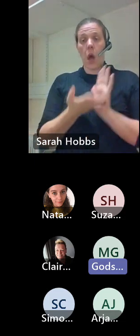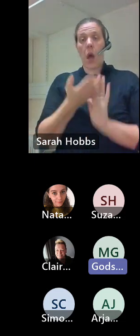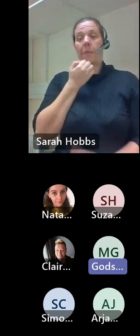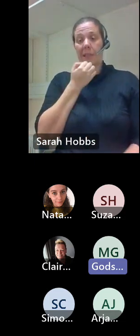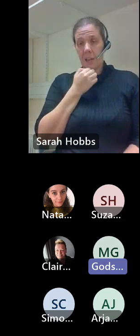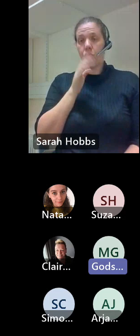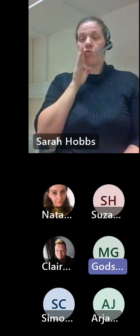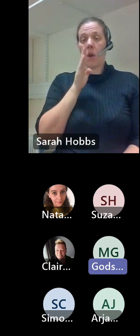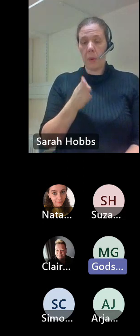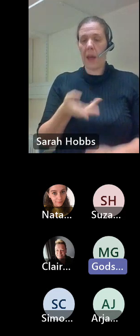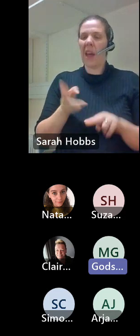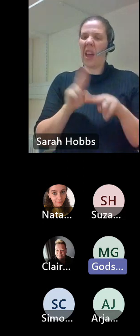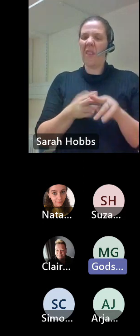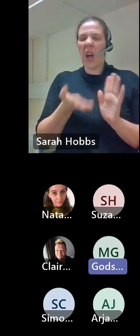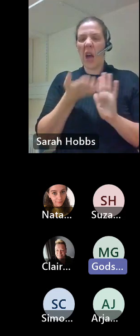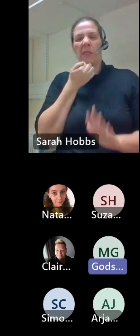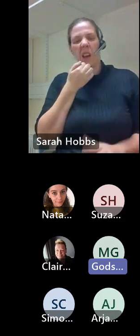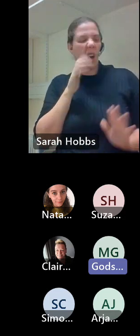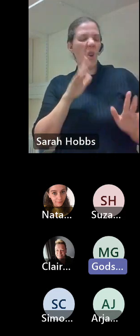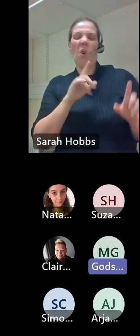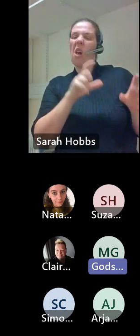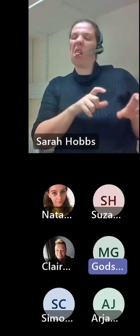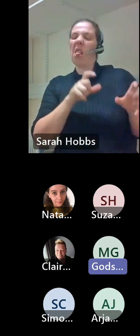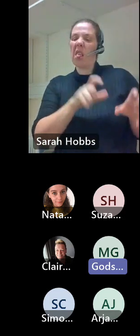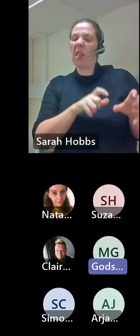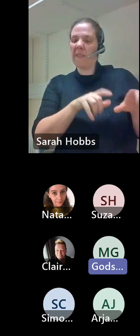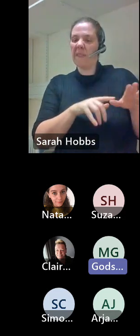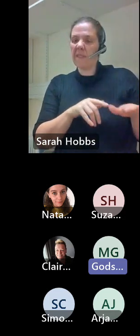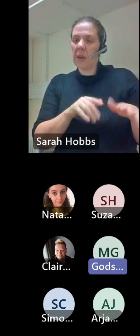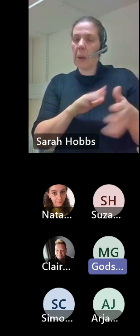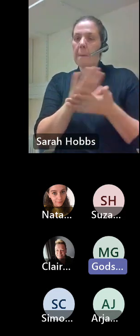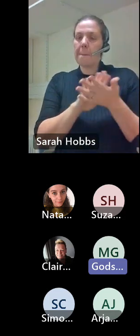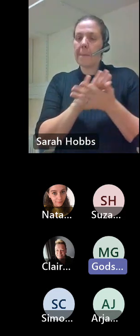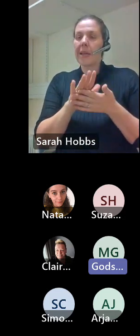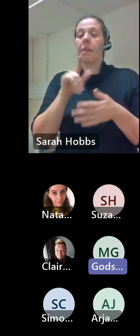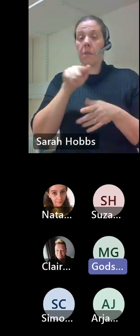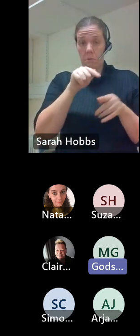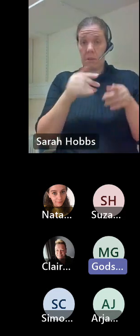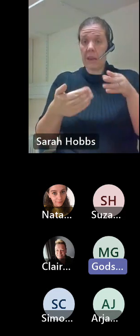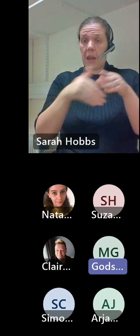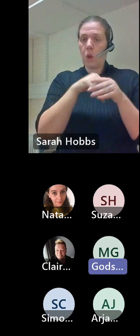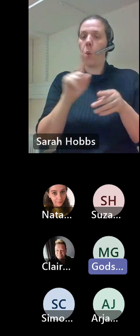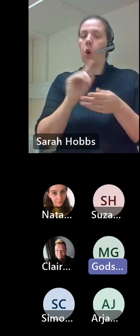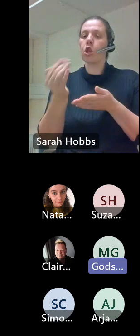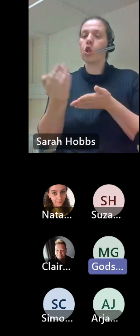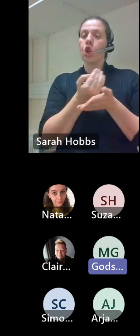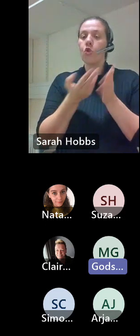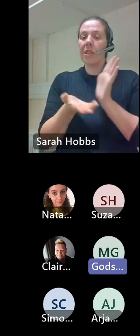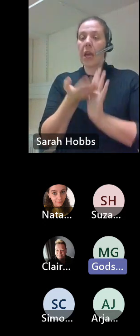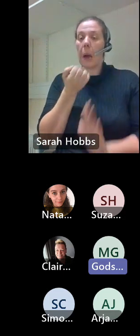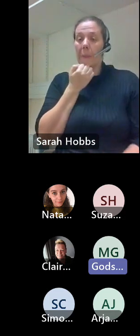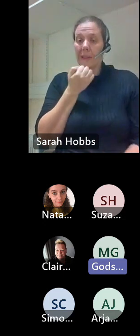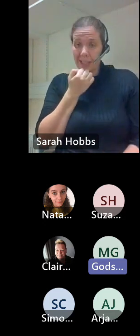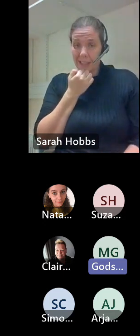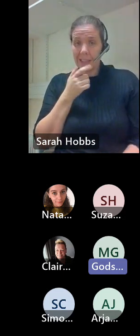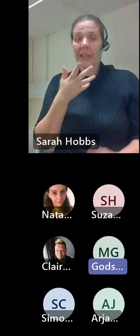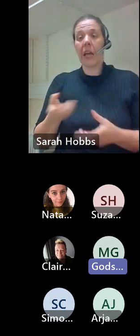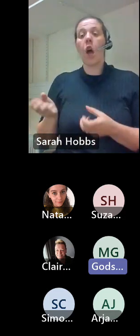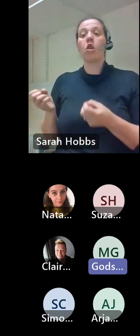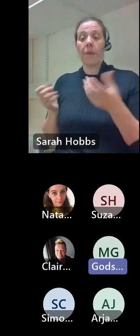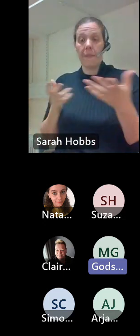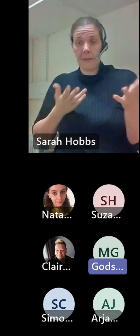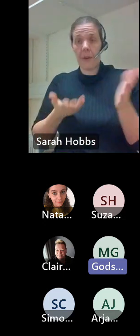the longer you leave it, the less likely it's going to have the security updates. Probably 80% of all service updates now for our